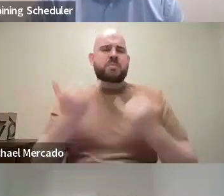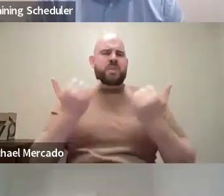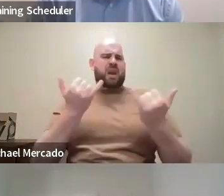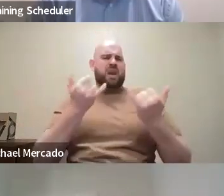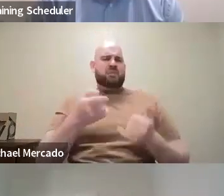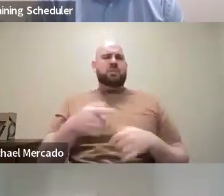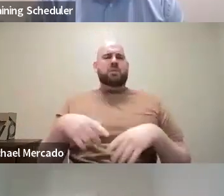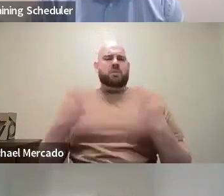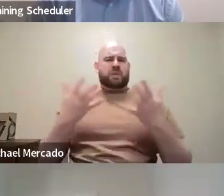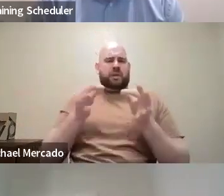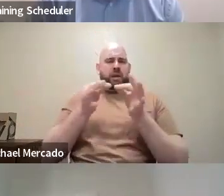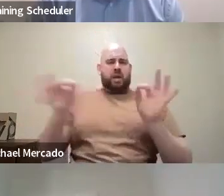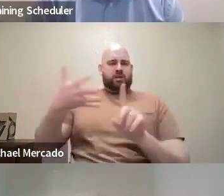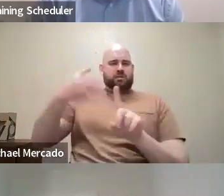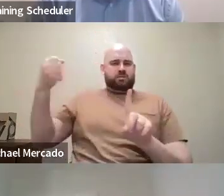issues.